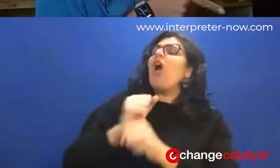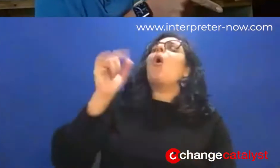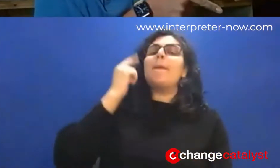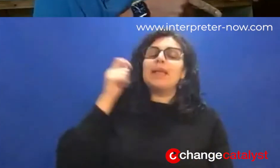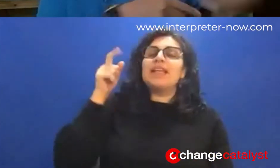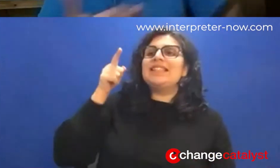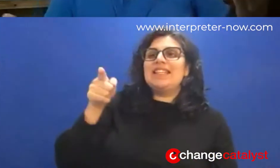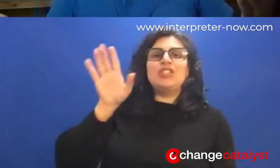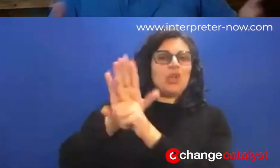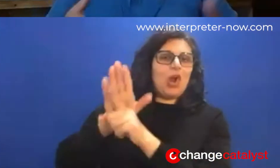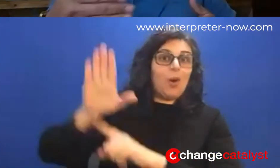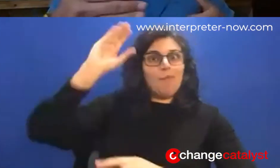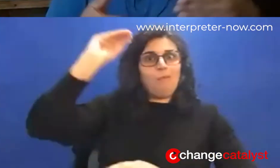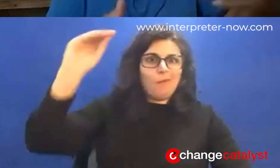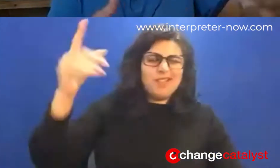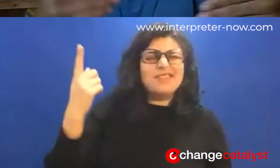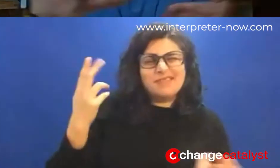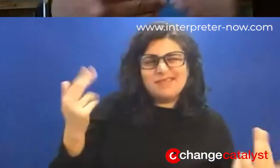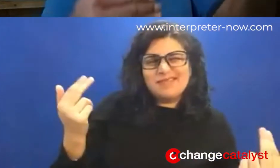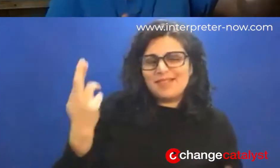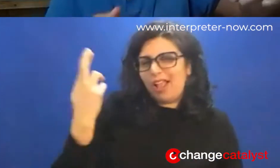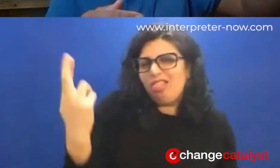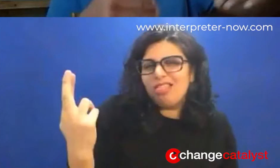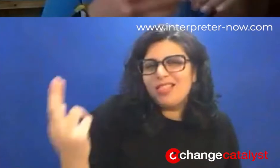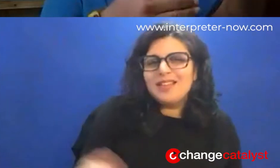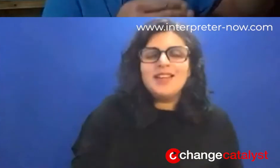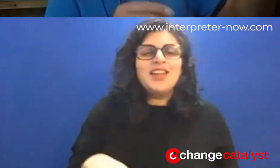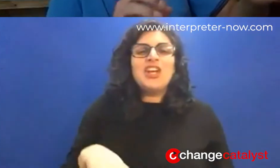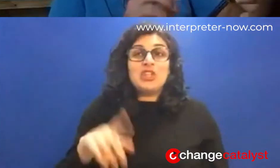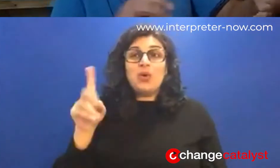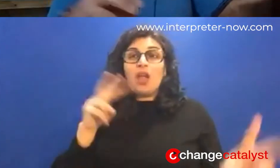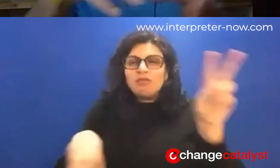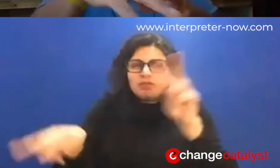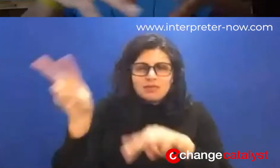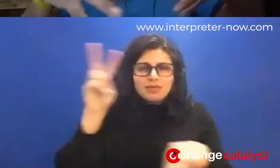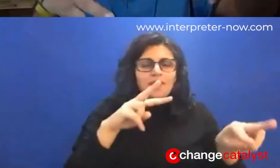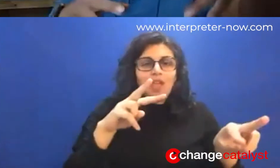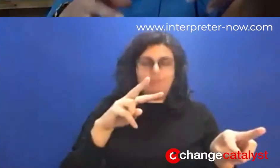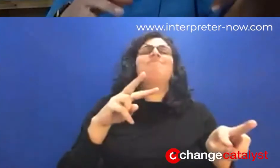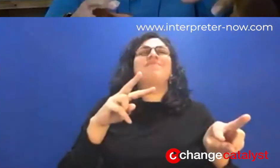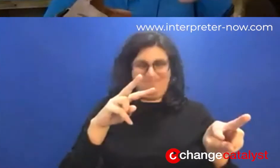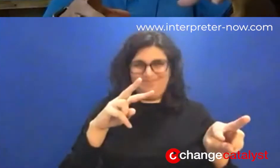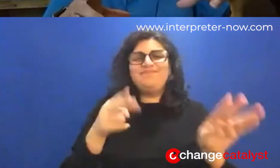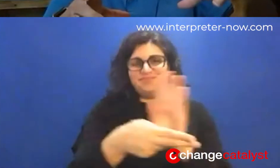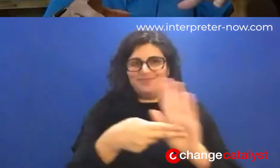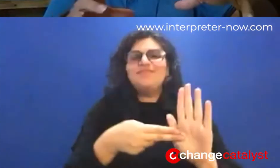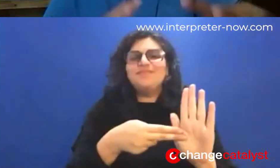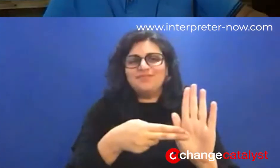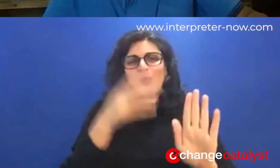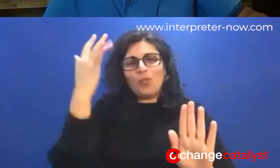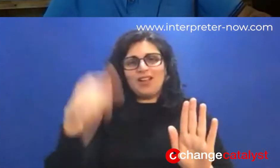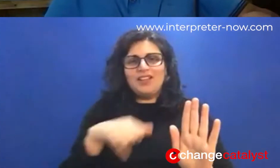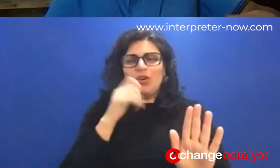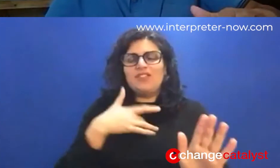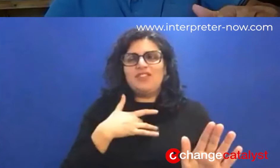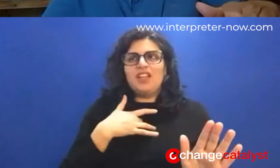boy. You can see the observation, you can make the observations, and you can not be paralyzed